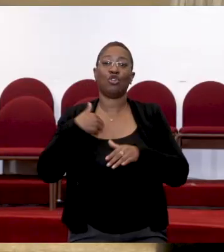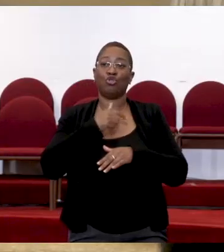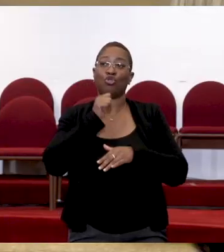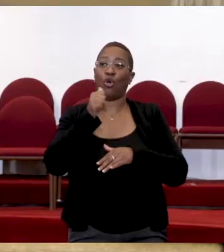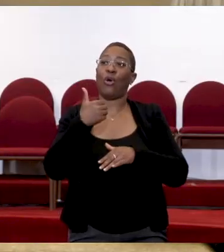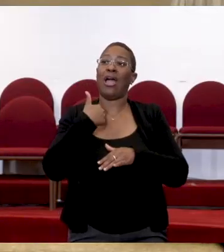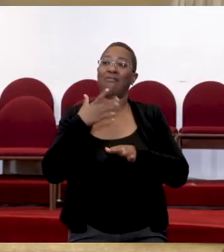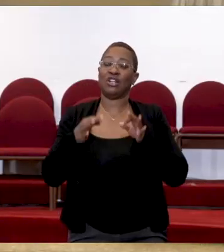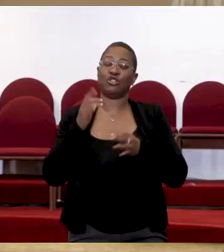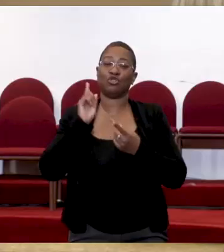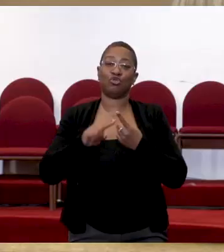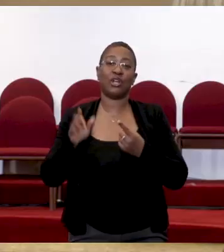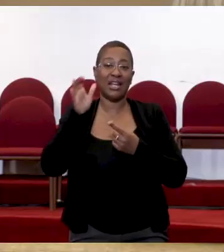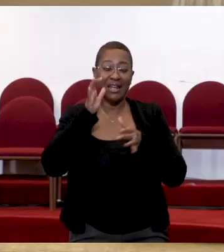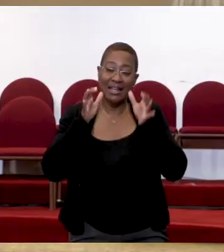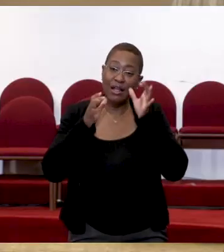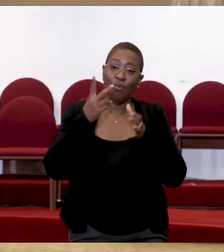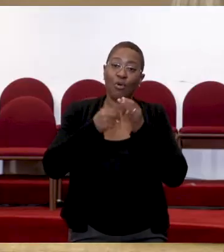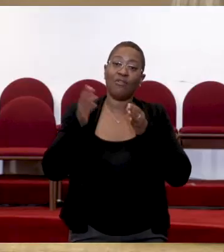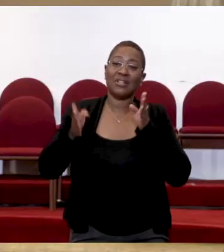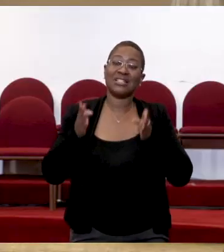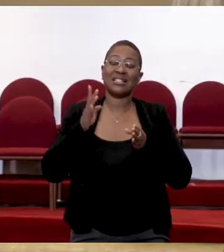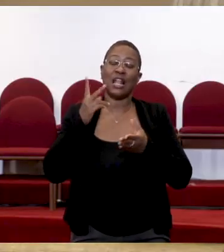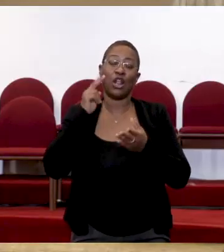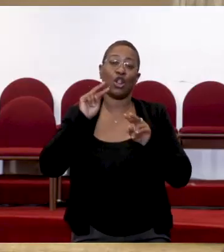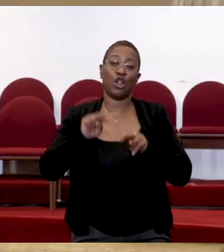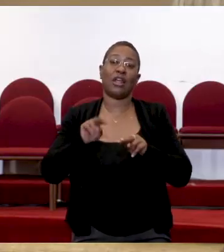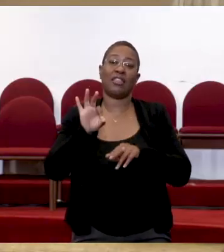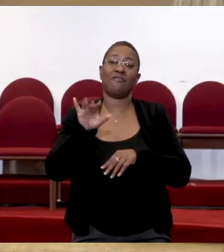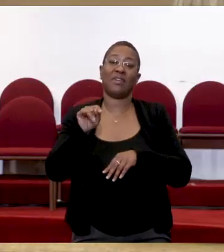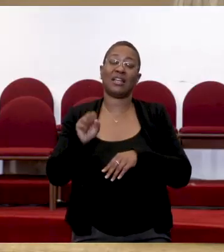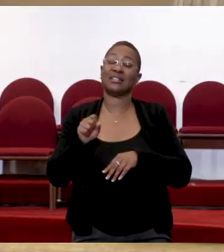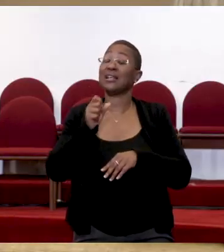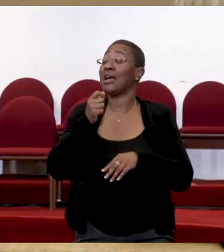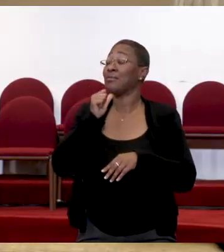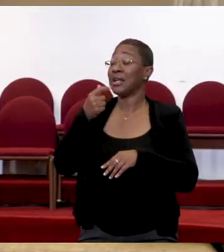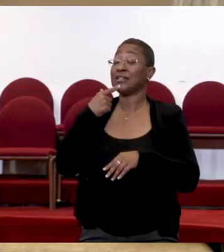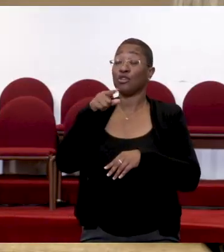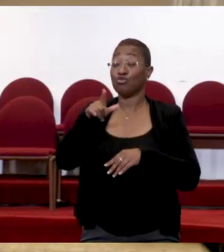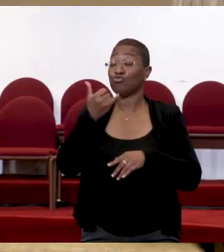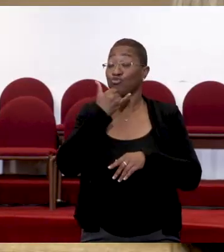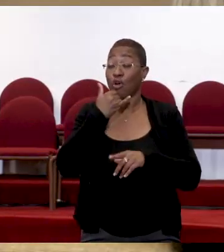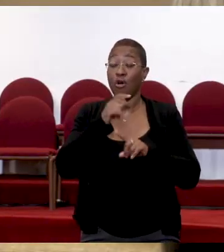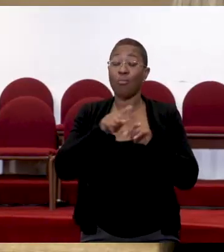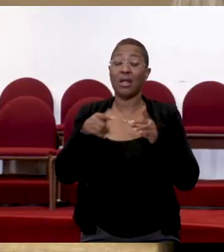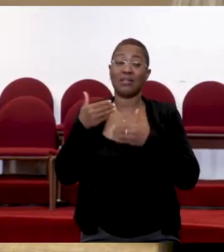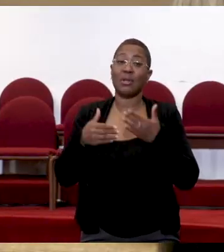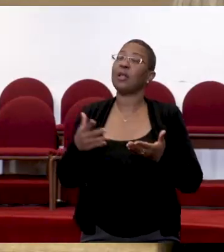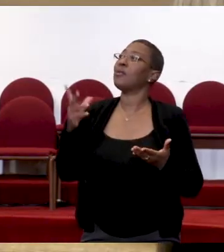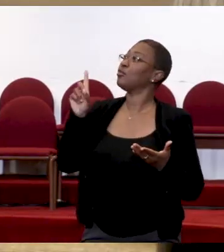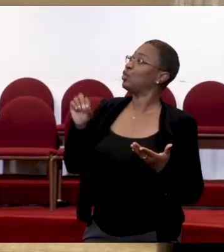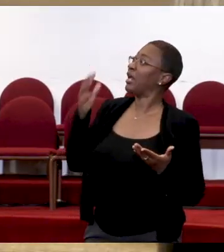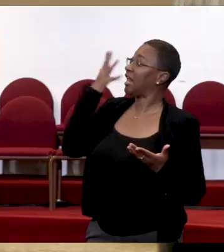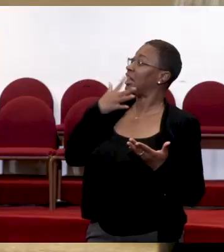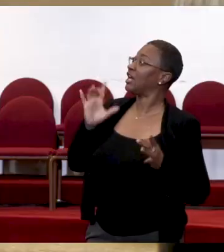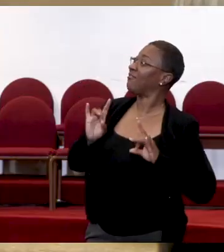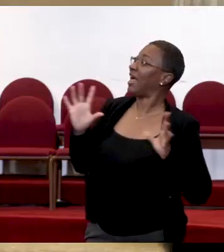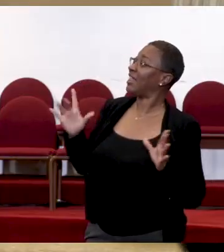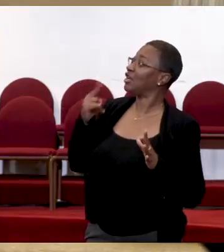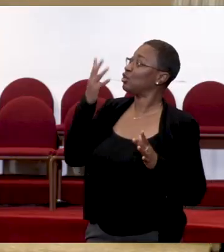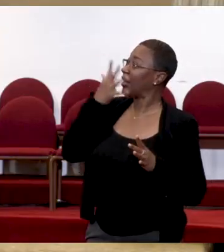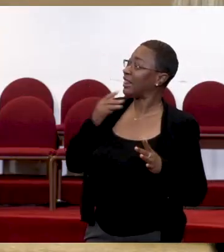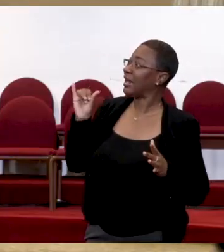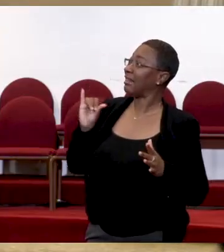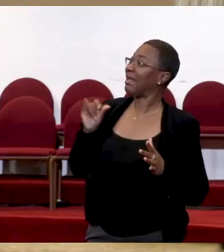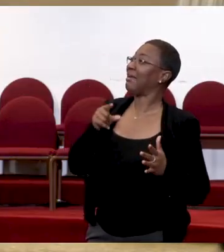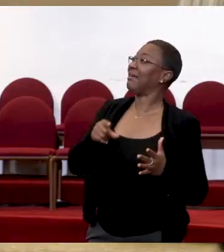hear both sides and you look at the facts. So I'm not saying you're wrong. I'm just saying we have a process. Again, Again,